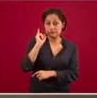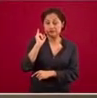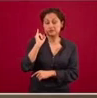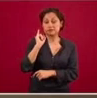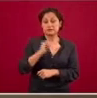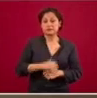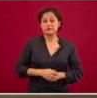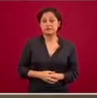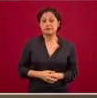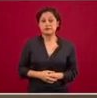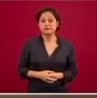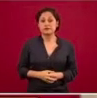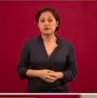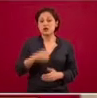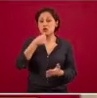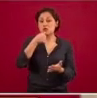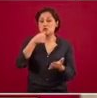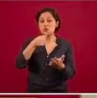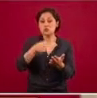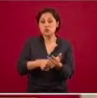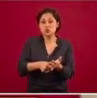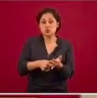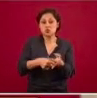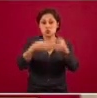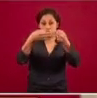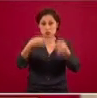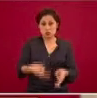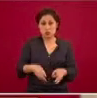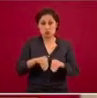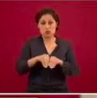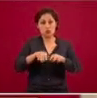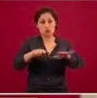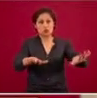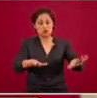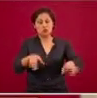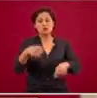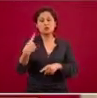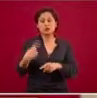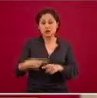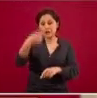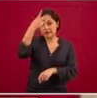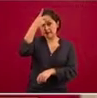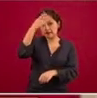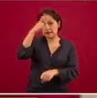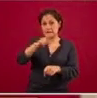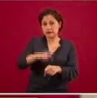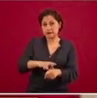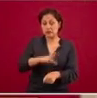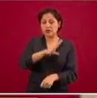not be completely satisfied with the fact that they have to stop. And this is understandable.